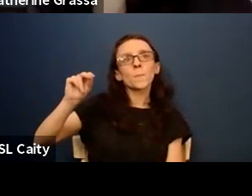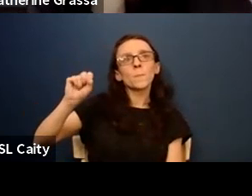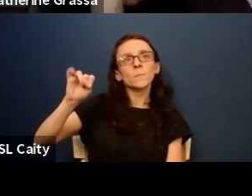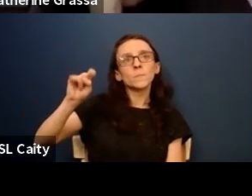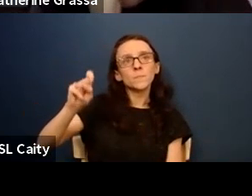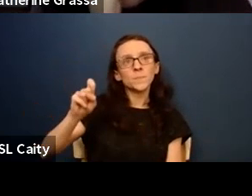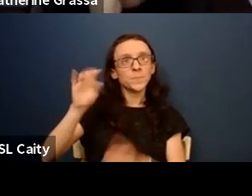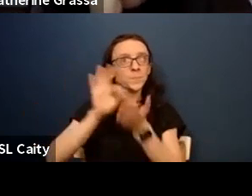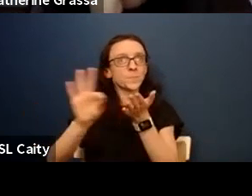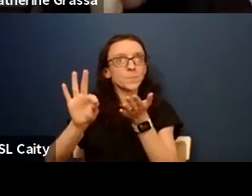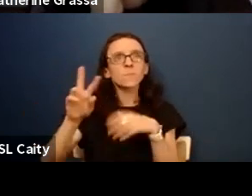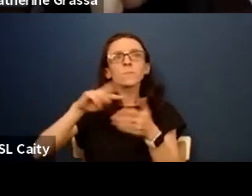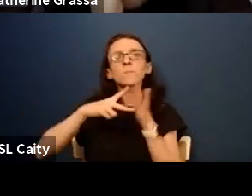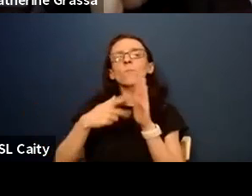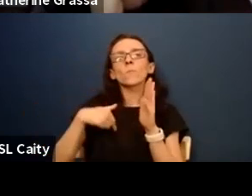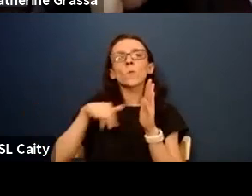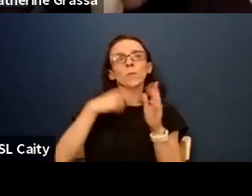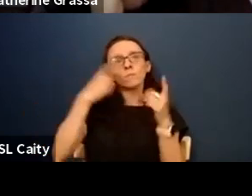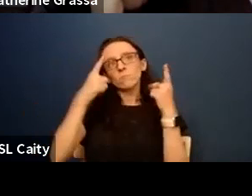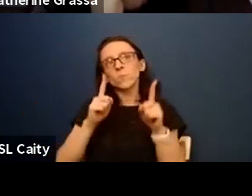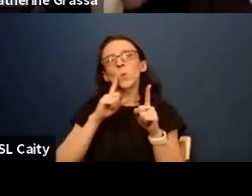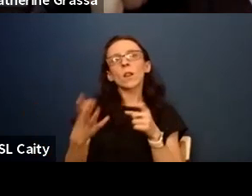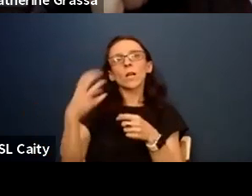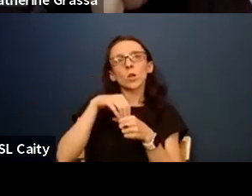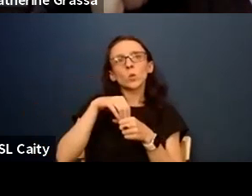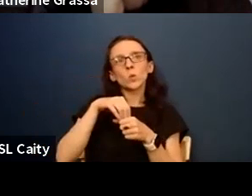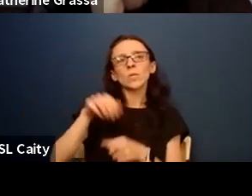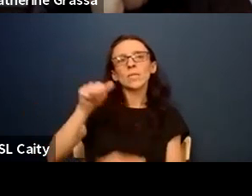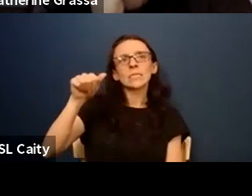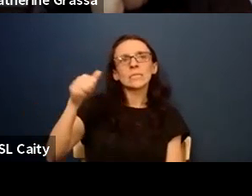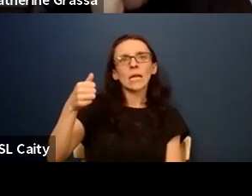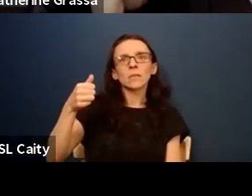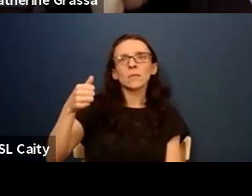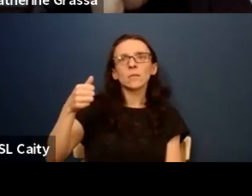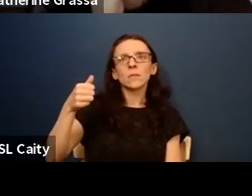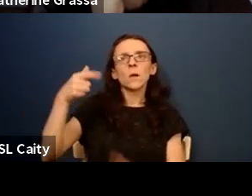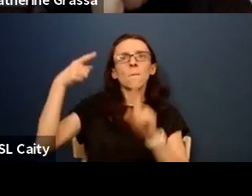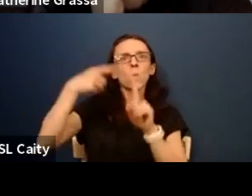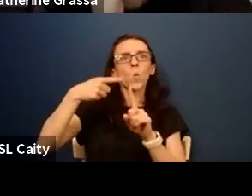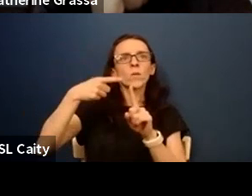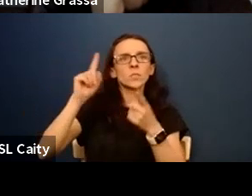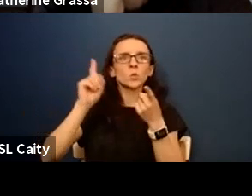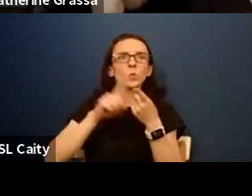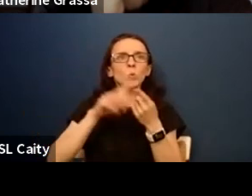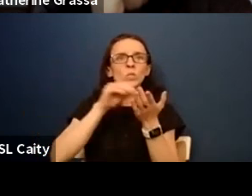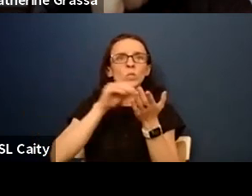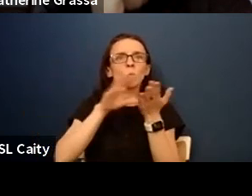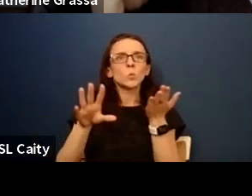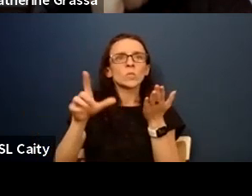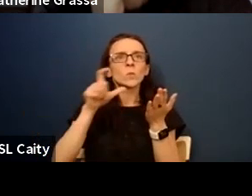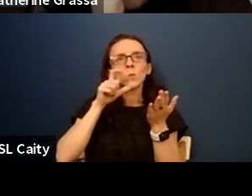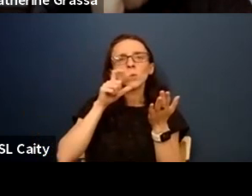have consensus on including the 10 points to students who